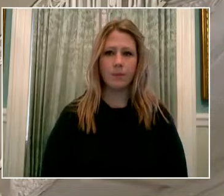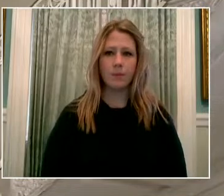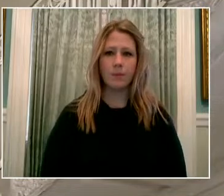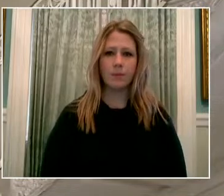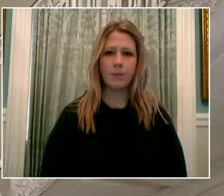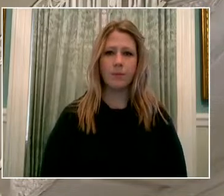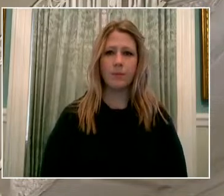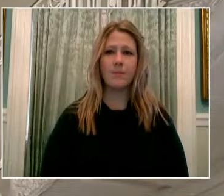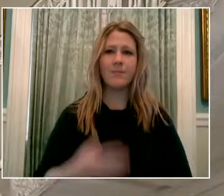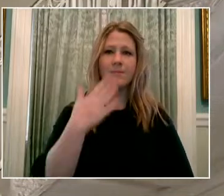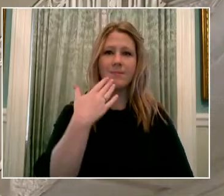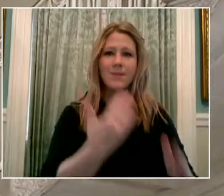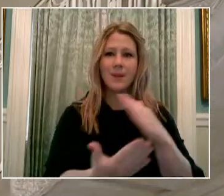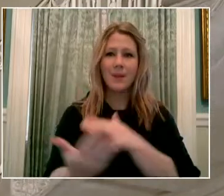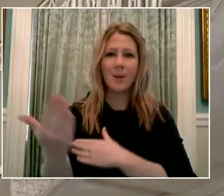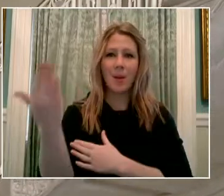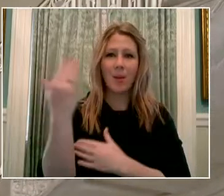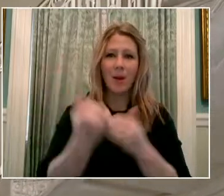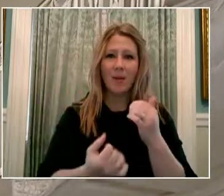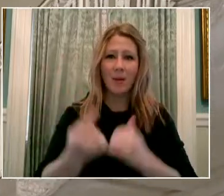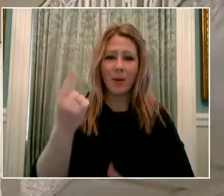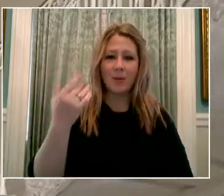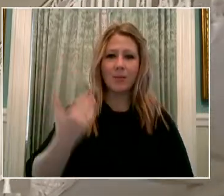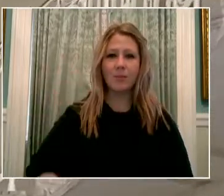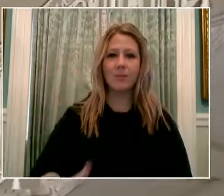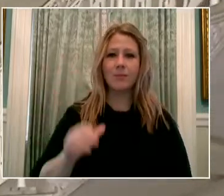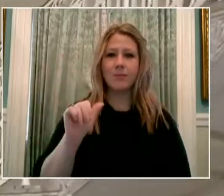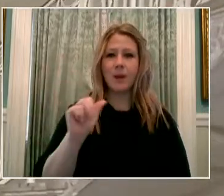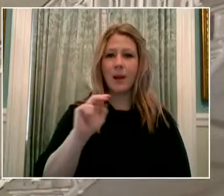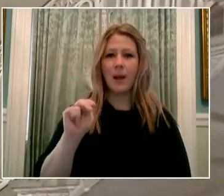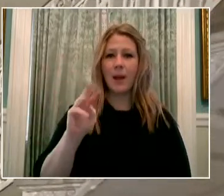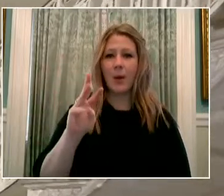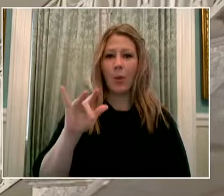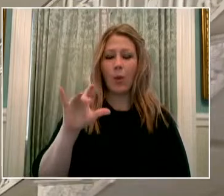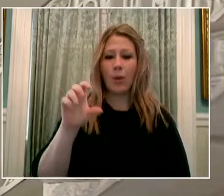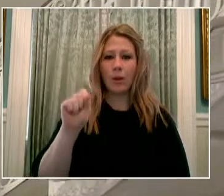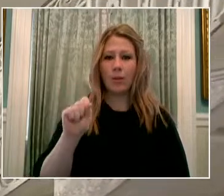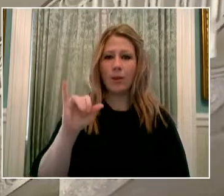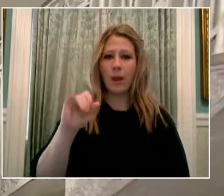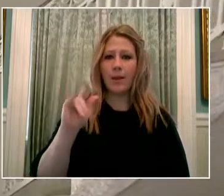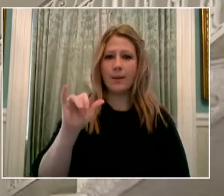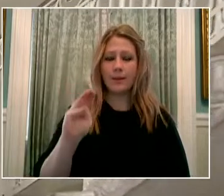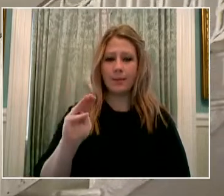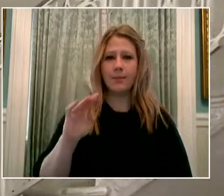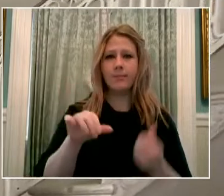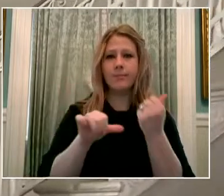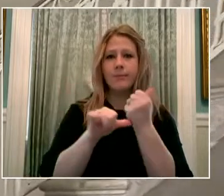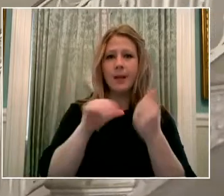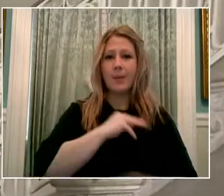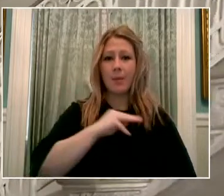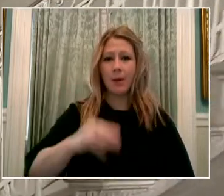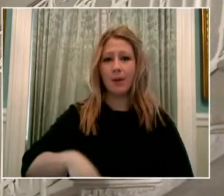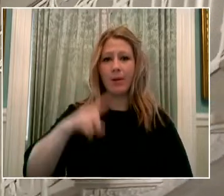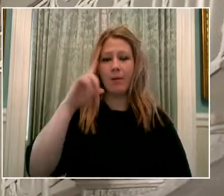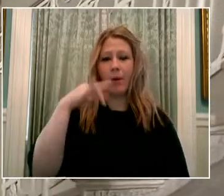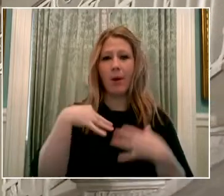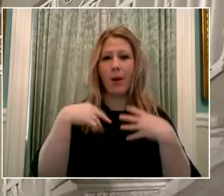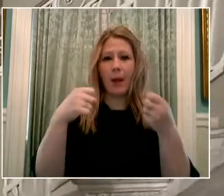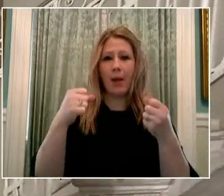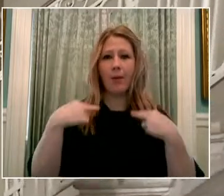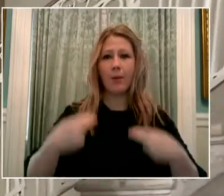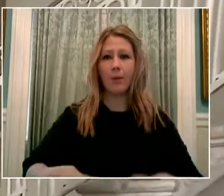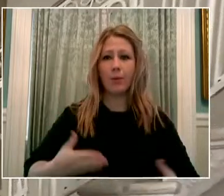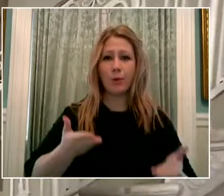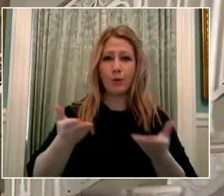Morning, everyone. My name is Ann Williams Isom, and I'm the Deputy Mayor for Health and Human Services. Before I hand it over to the Mayor, I'd like to recognize some